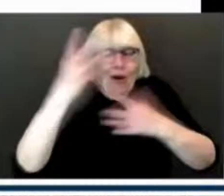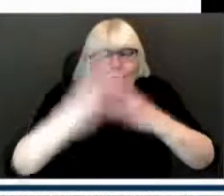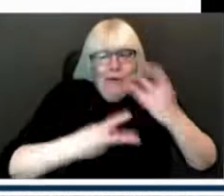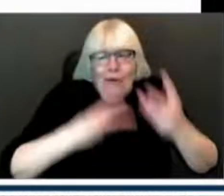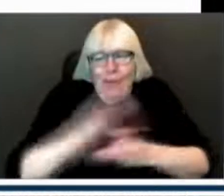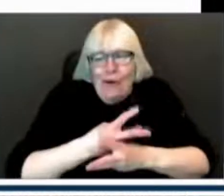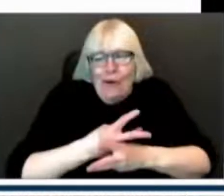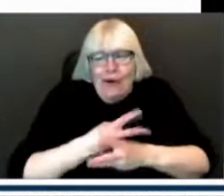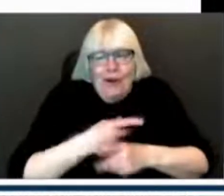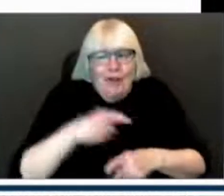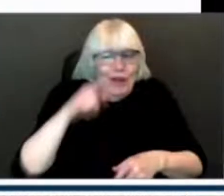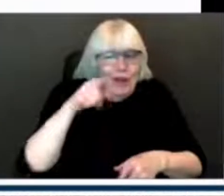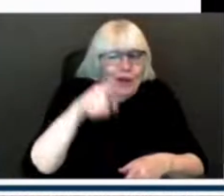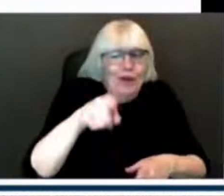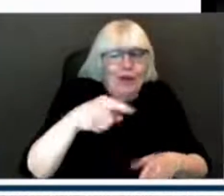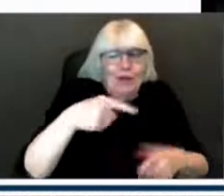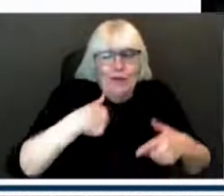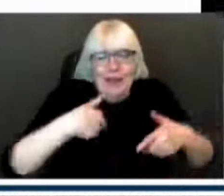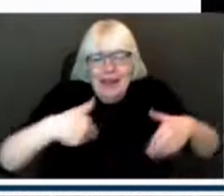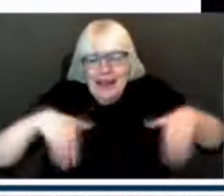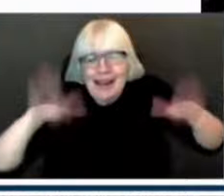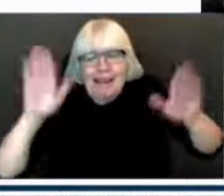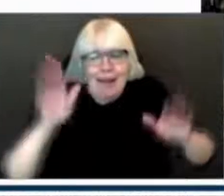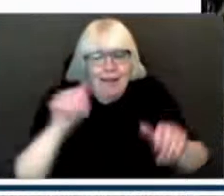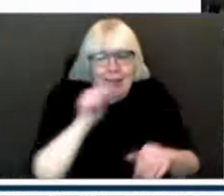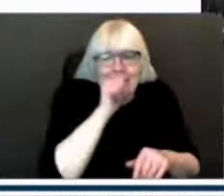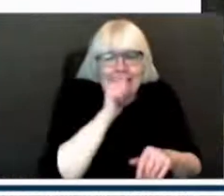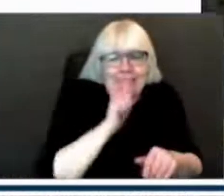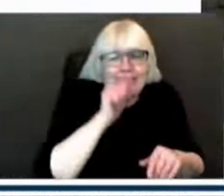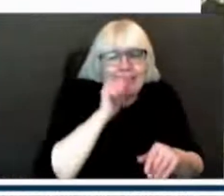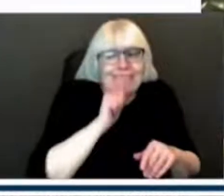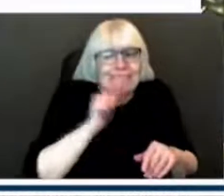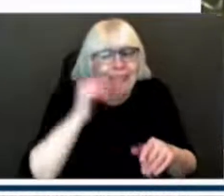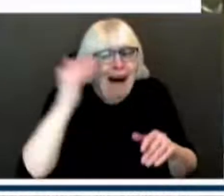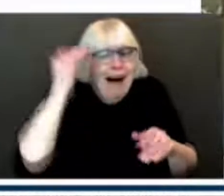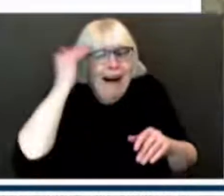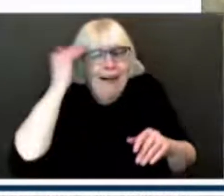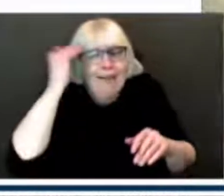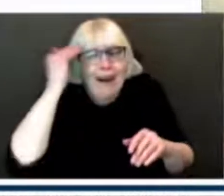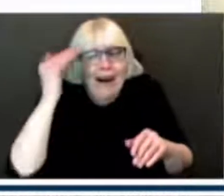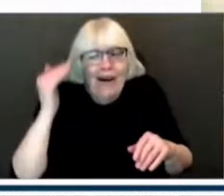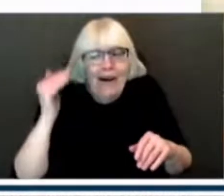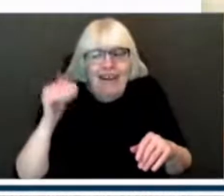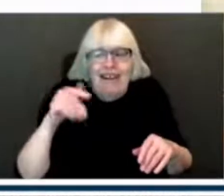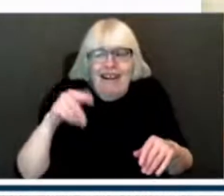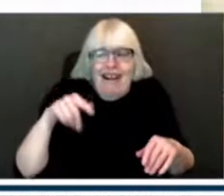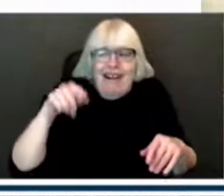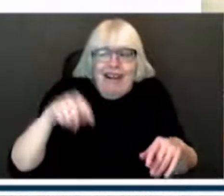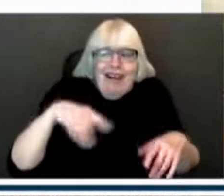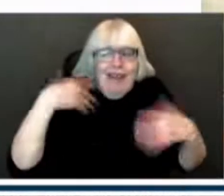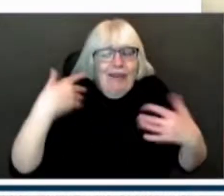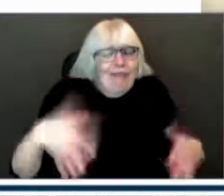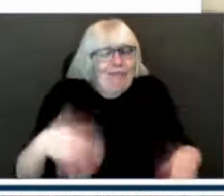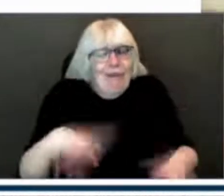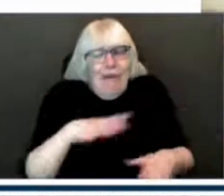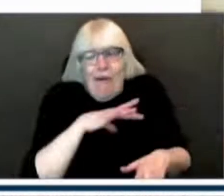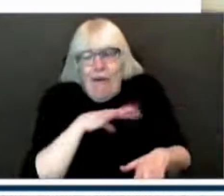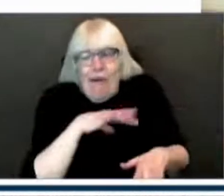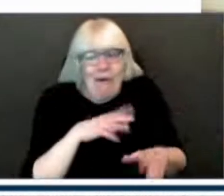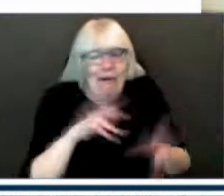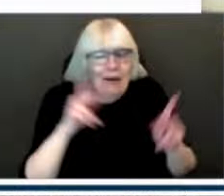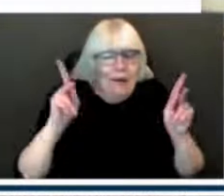but want no glory. What makes a hero do what they